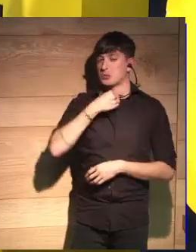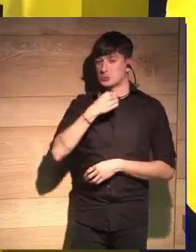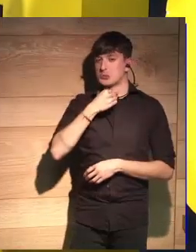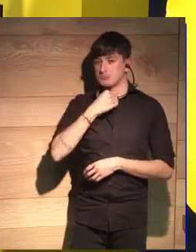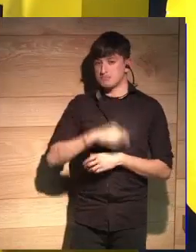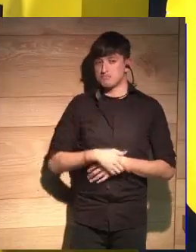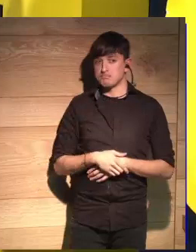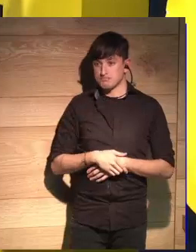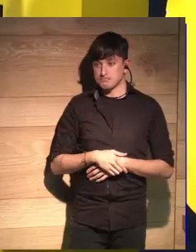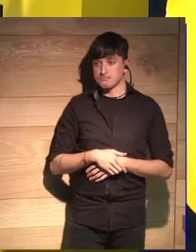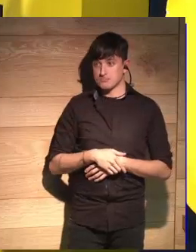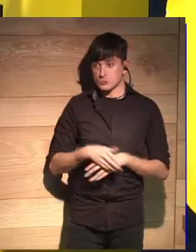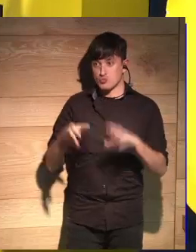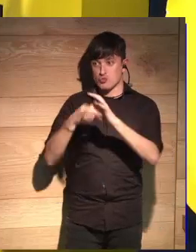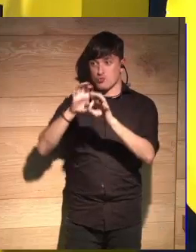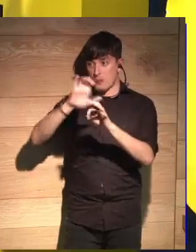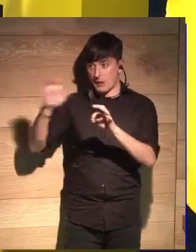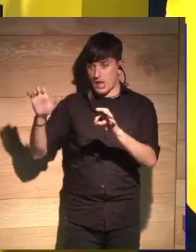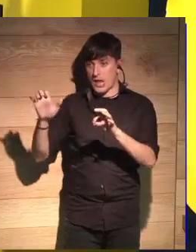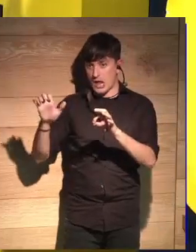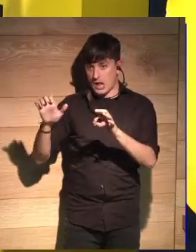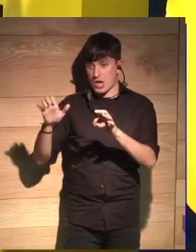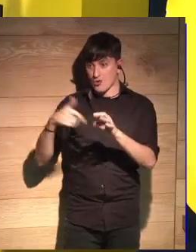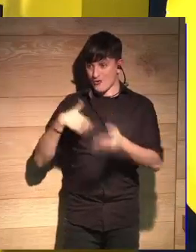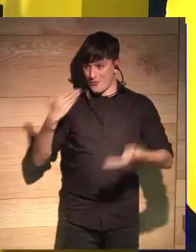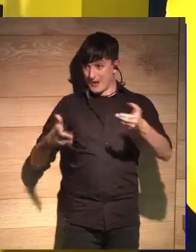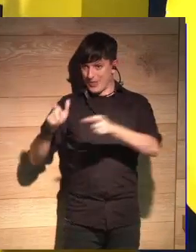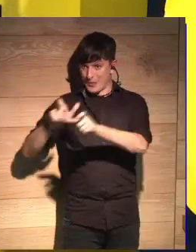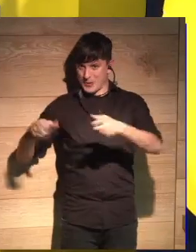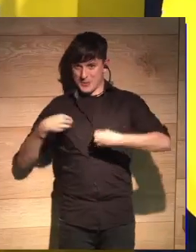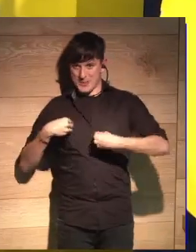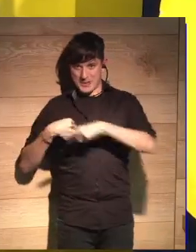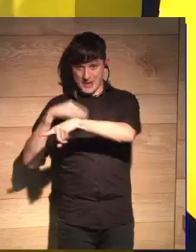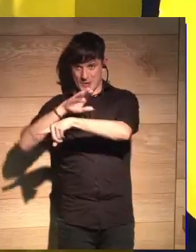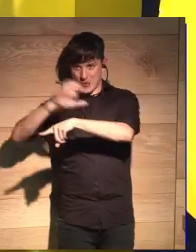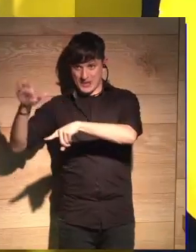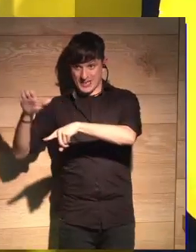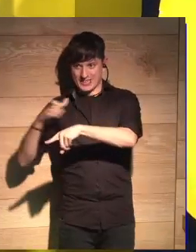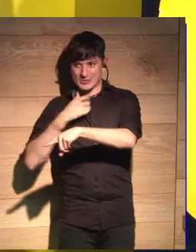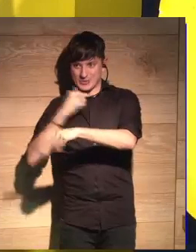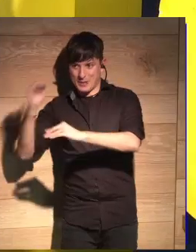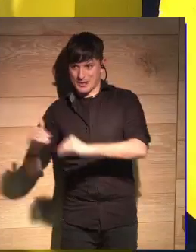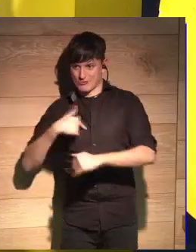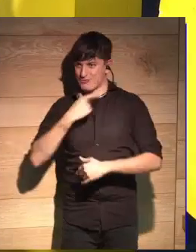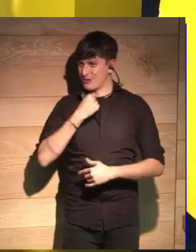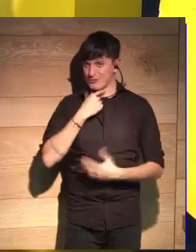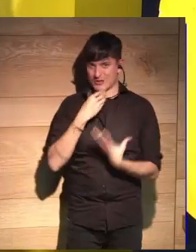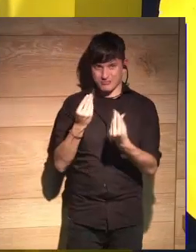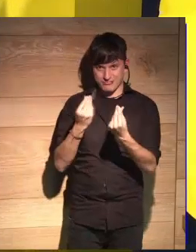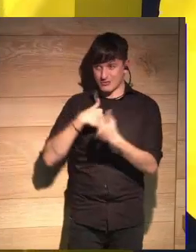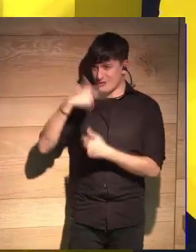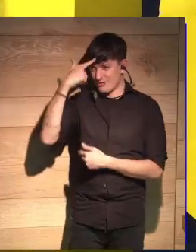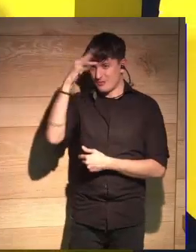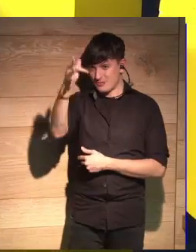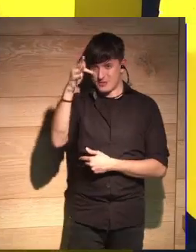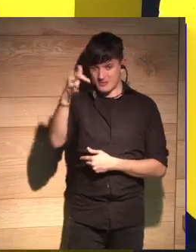do. And I'm more optimistic about the EU than are most Europeans.